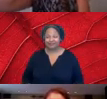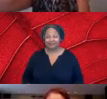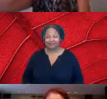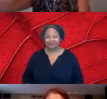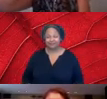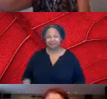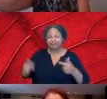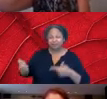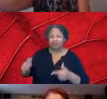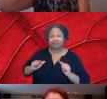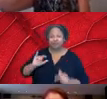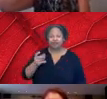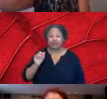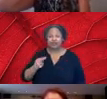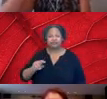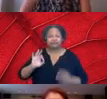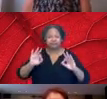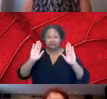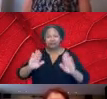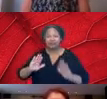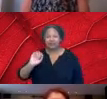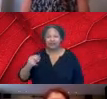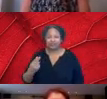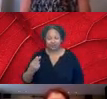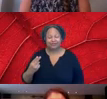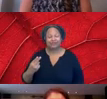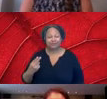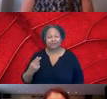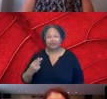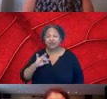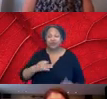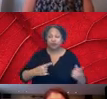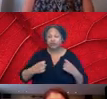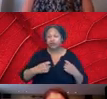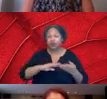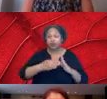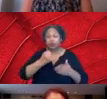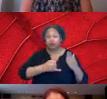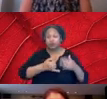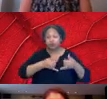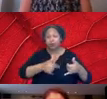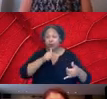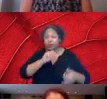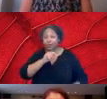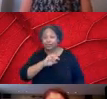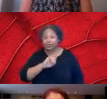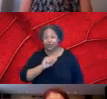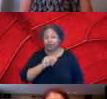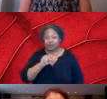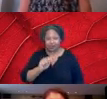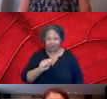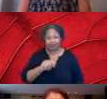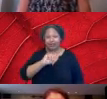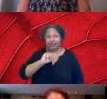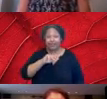That's great, thanks Tash. And for questions about the Community Arts Award, they'll be directed to our colleague, Angie Aranda, which is